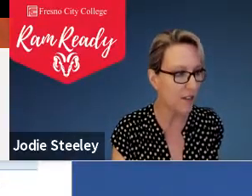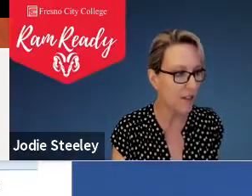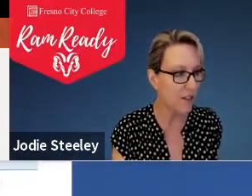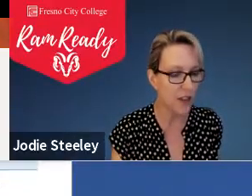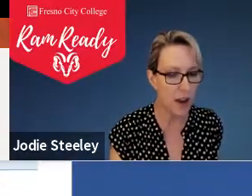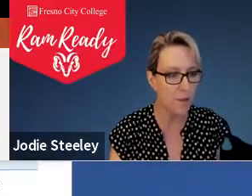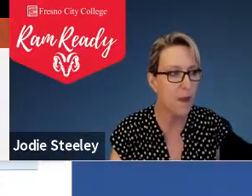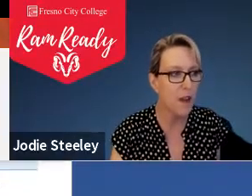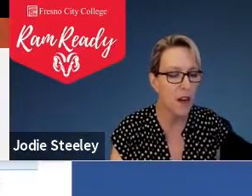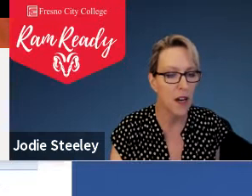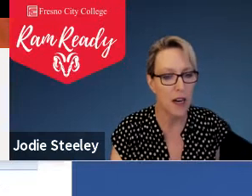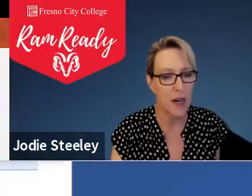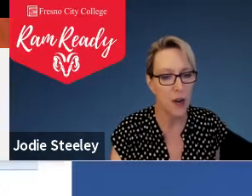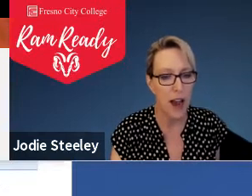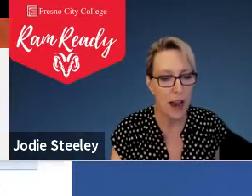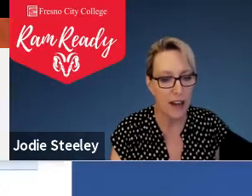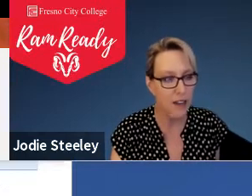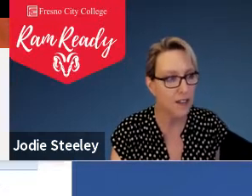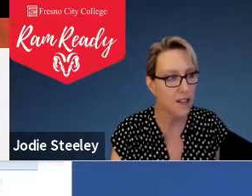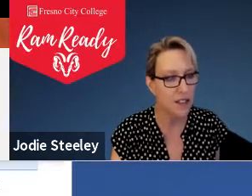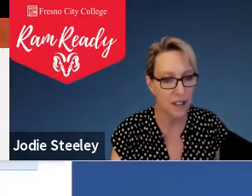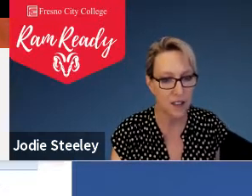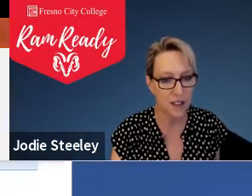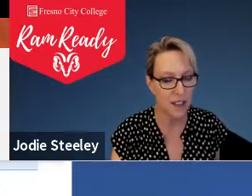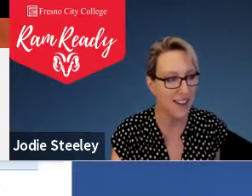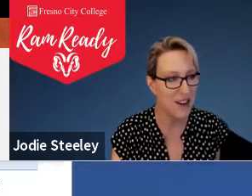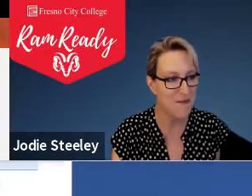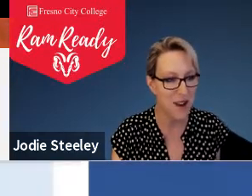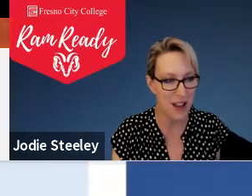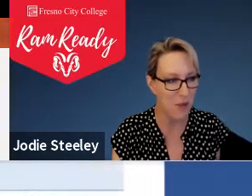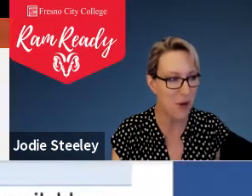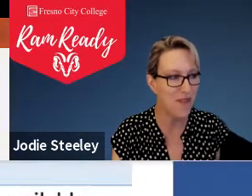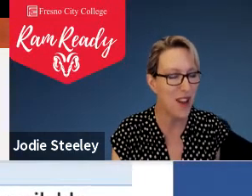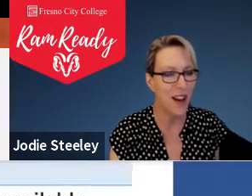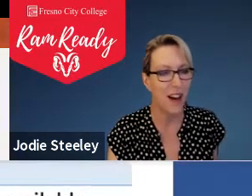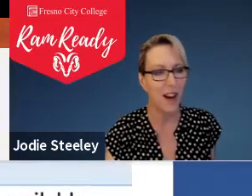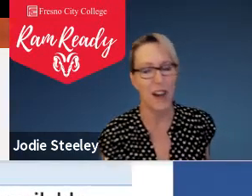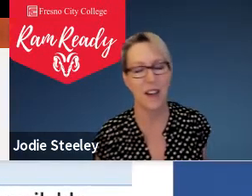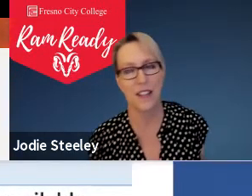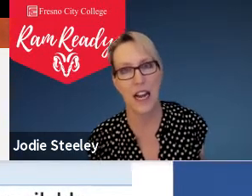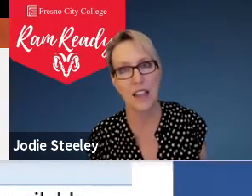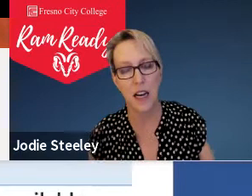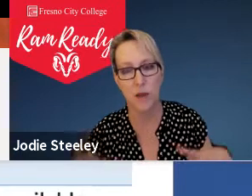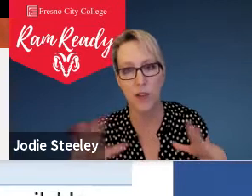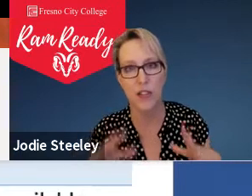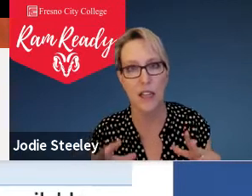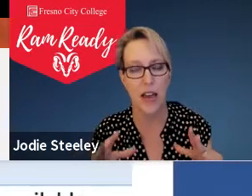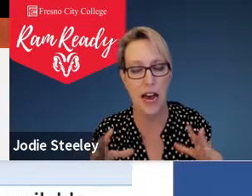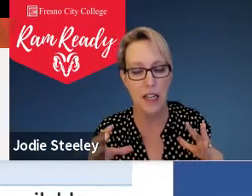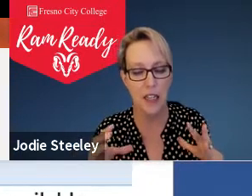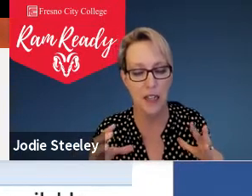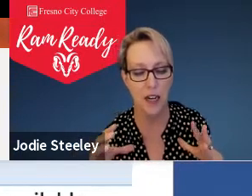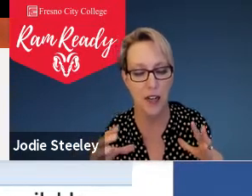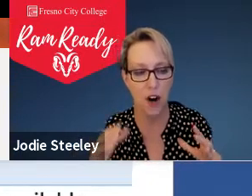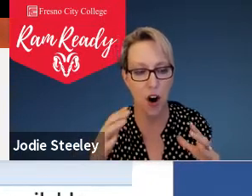in Canvas for them. That is still available. Inside the hub, you'll see